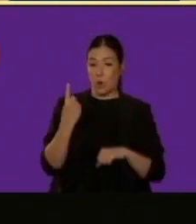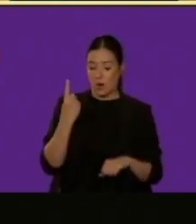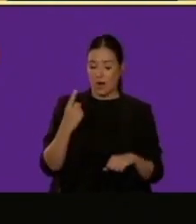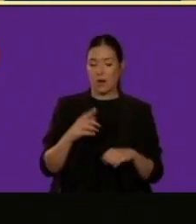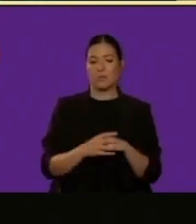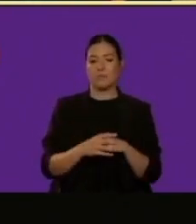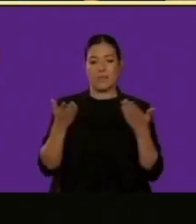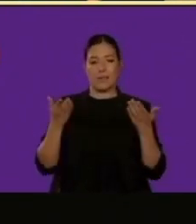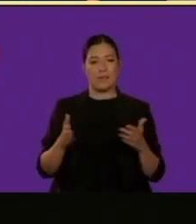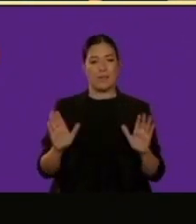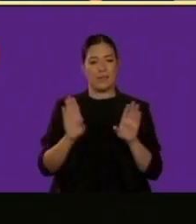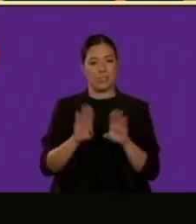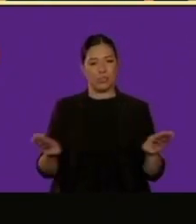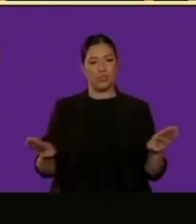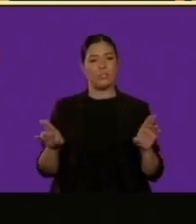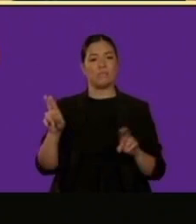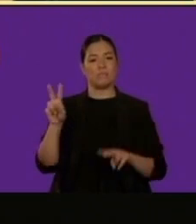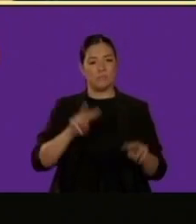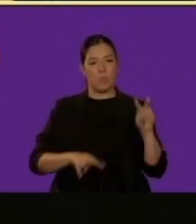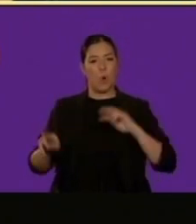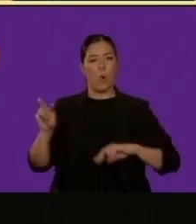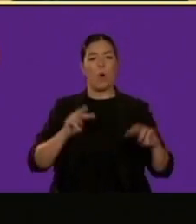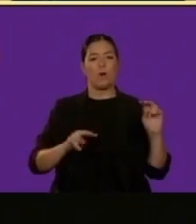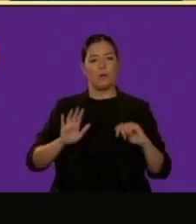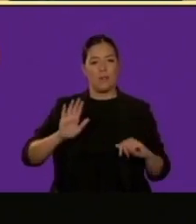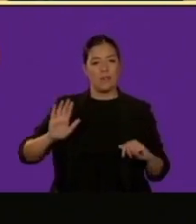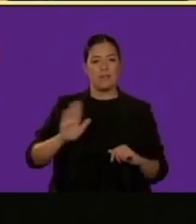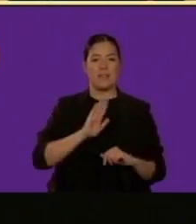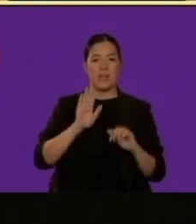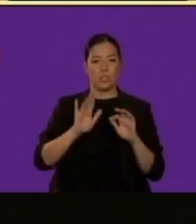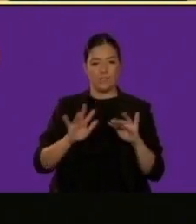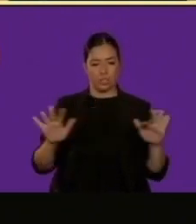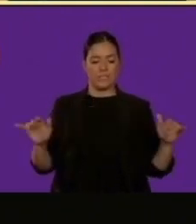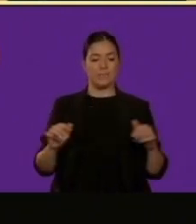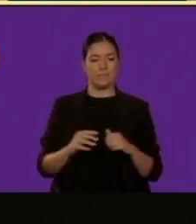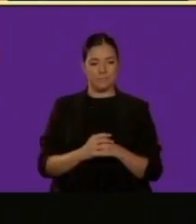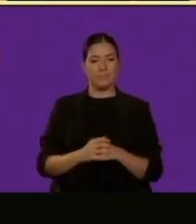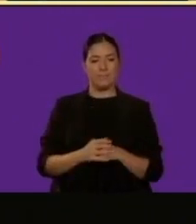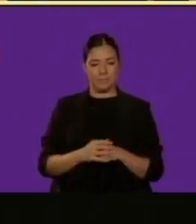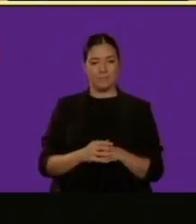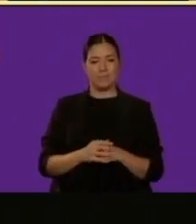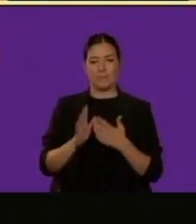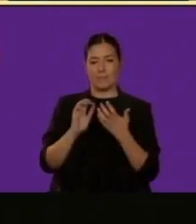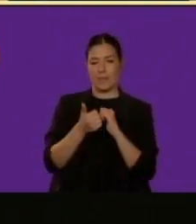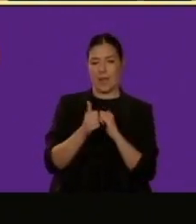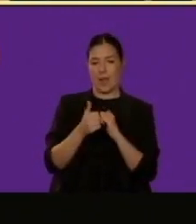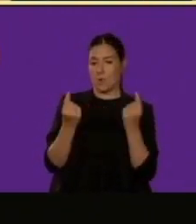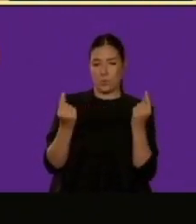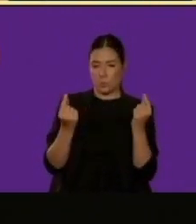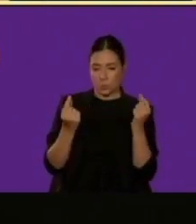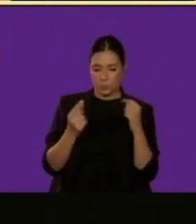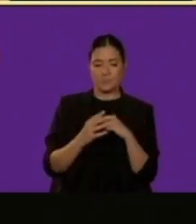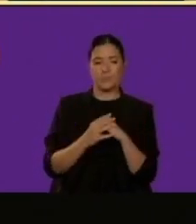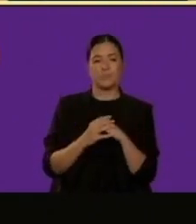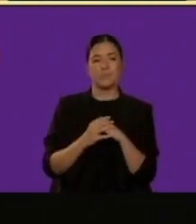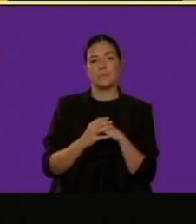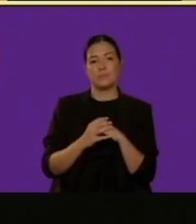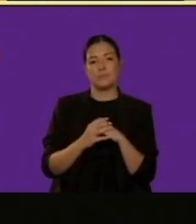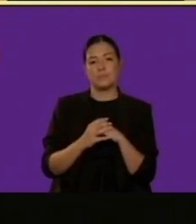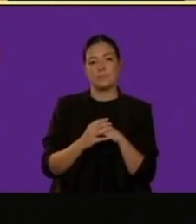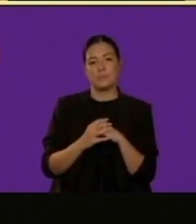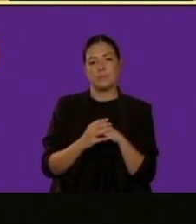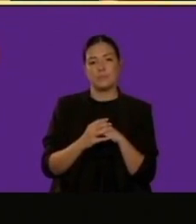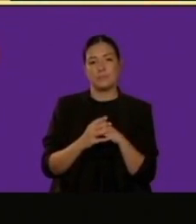be a digital story with created with Stretch. We follow a methodology, and this is